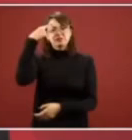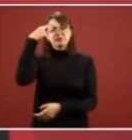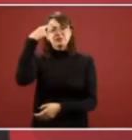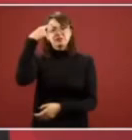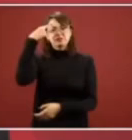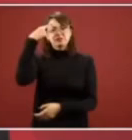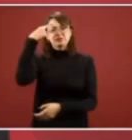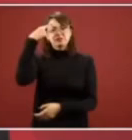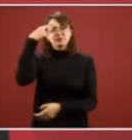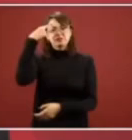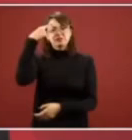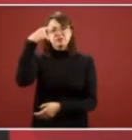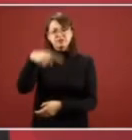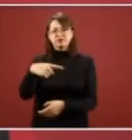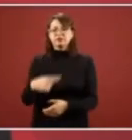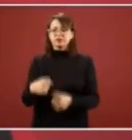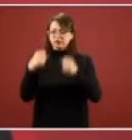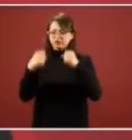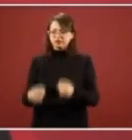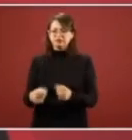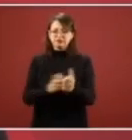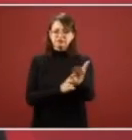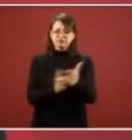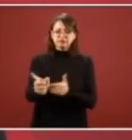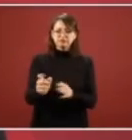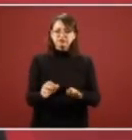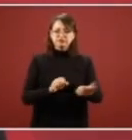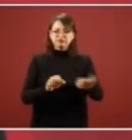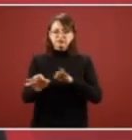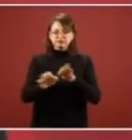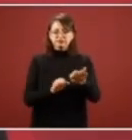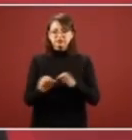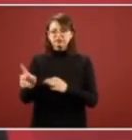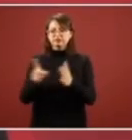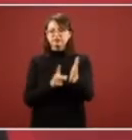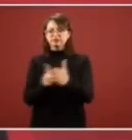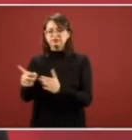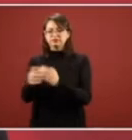the right to education, a los jóvenes, for the youth.